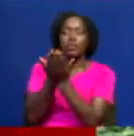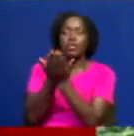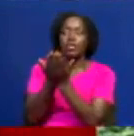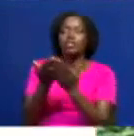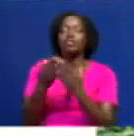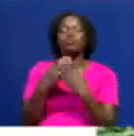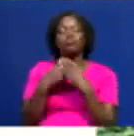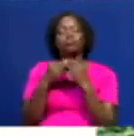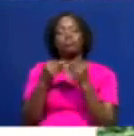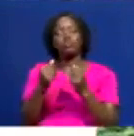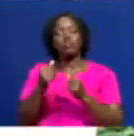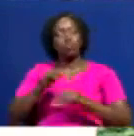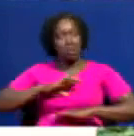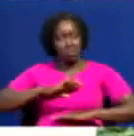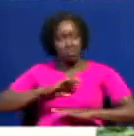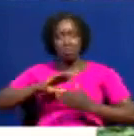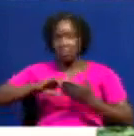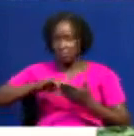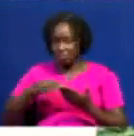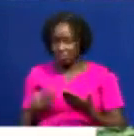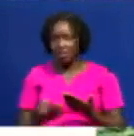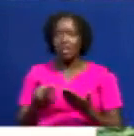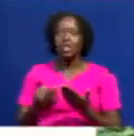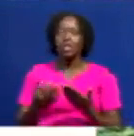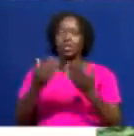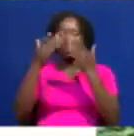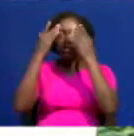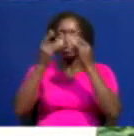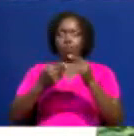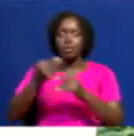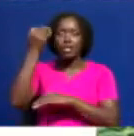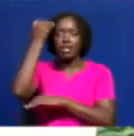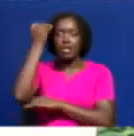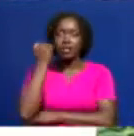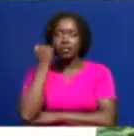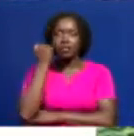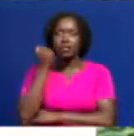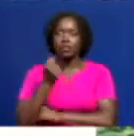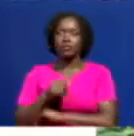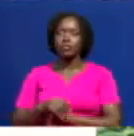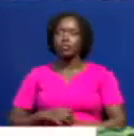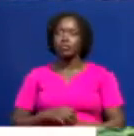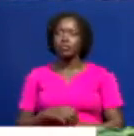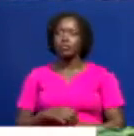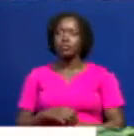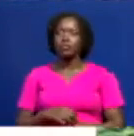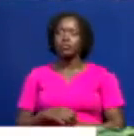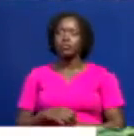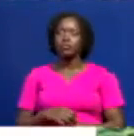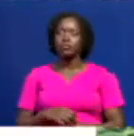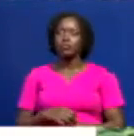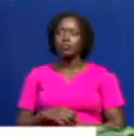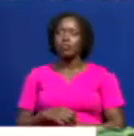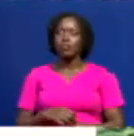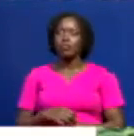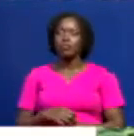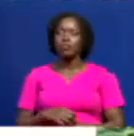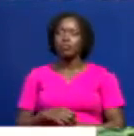redress after feeling dissatisfied with the landmark ruling of the High Court. For Prime Edition, I'm Ruth Wambu.